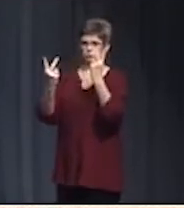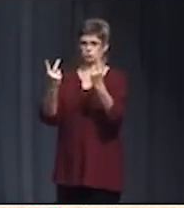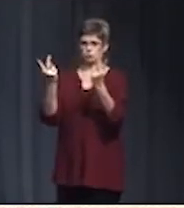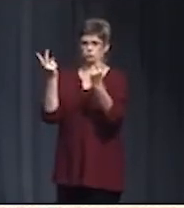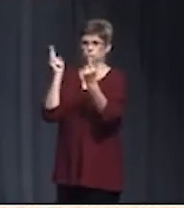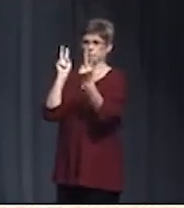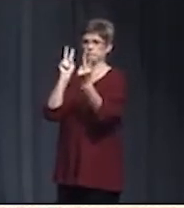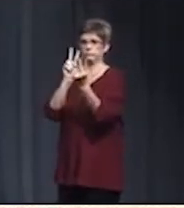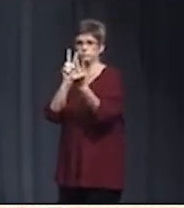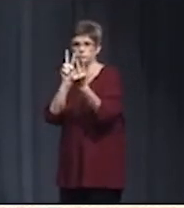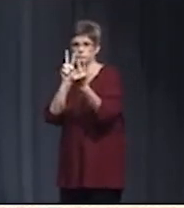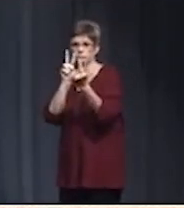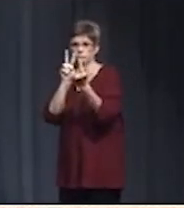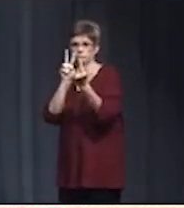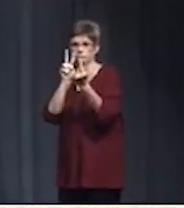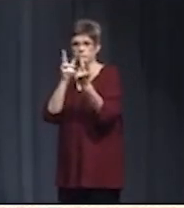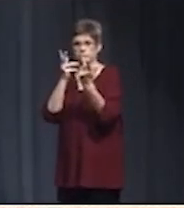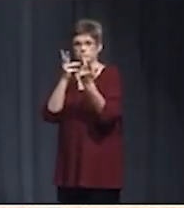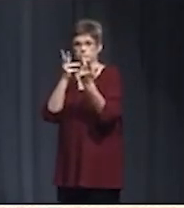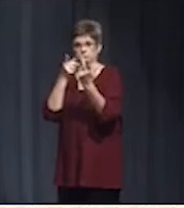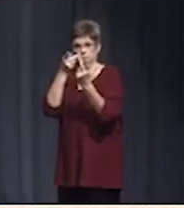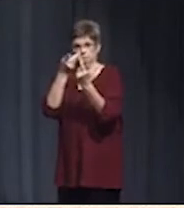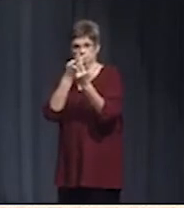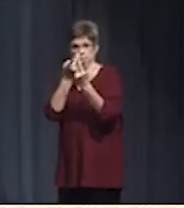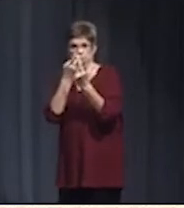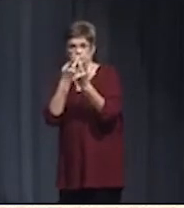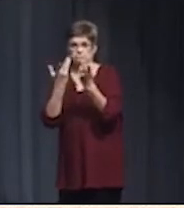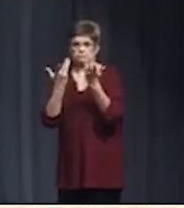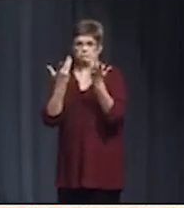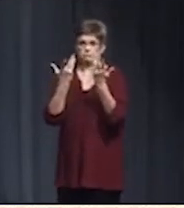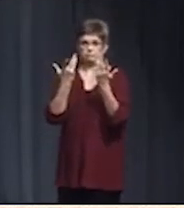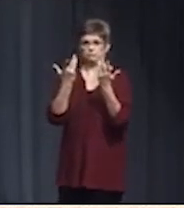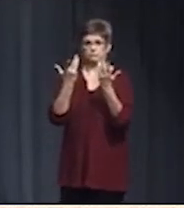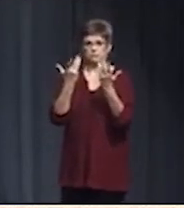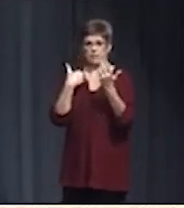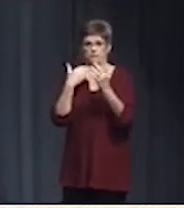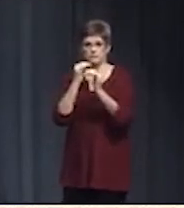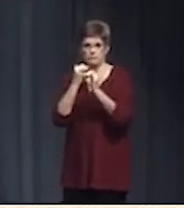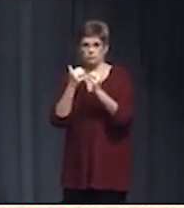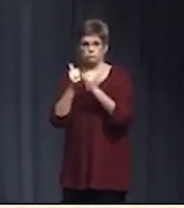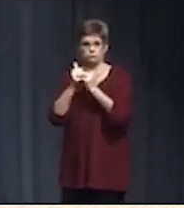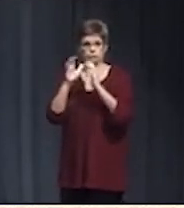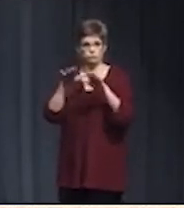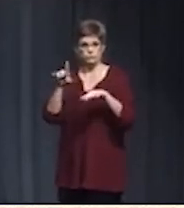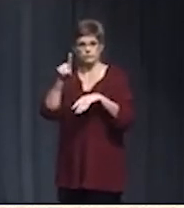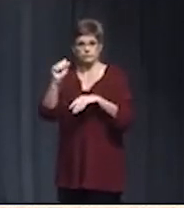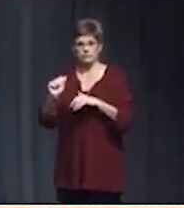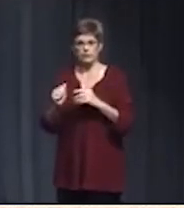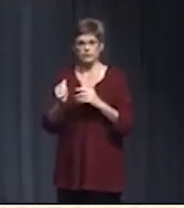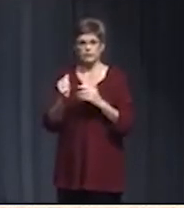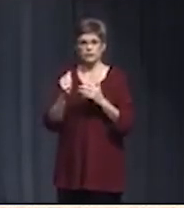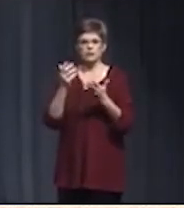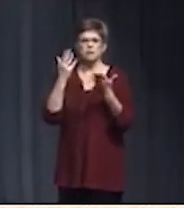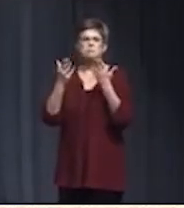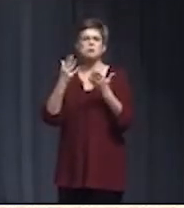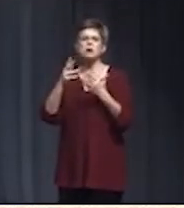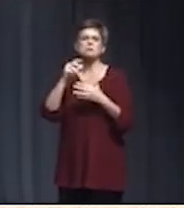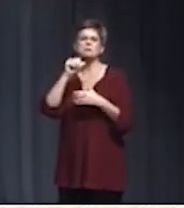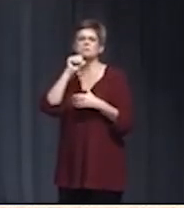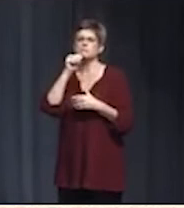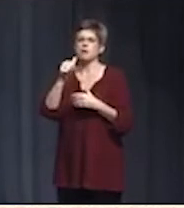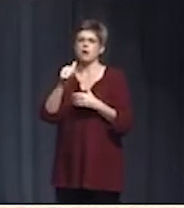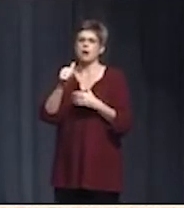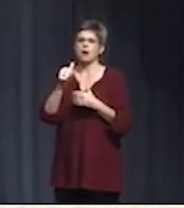They're not going to talk about it the first time they get together, probably. If you try and push it, they're both going to smell set up and